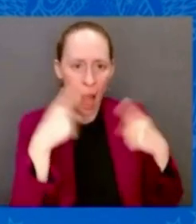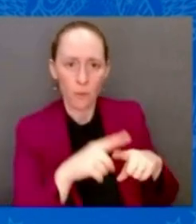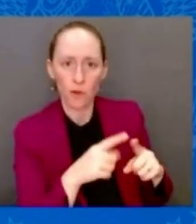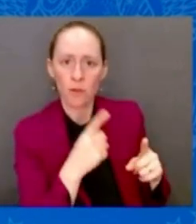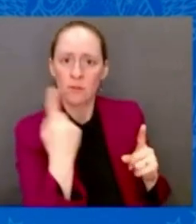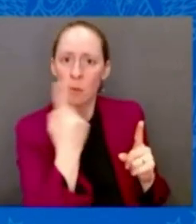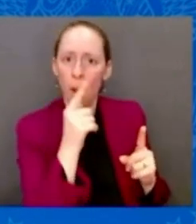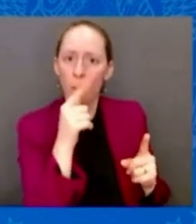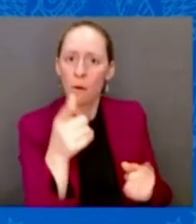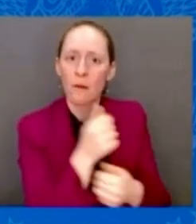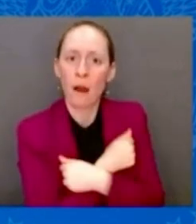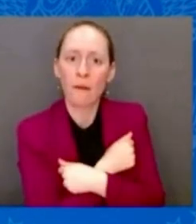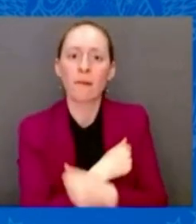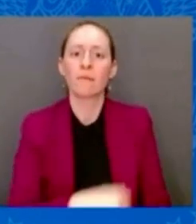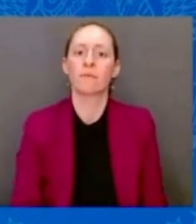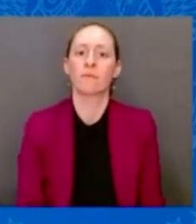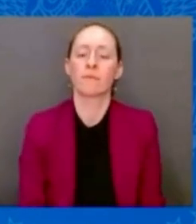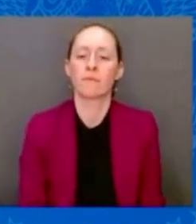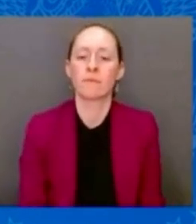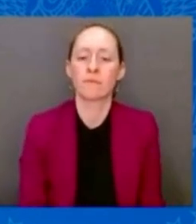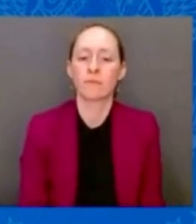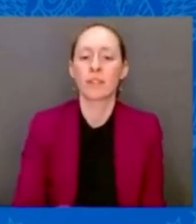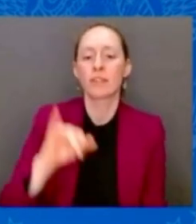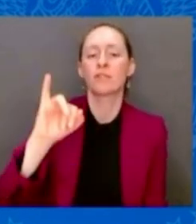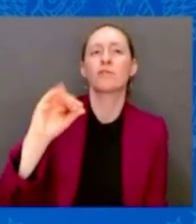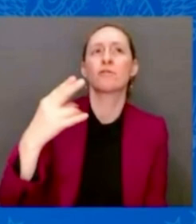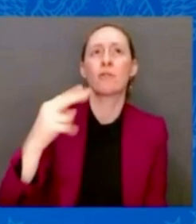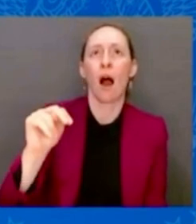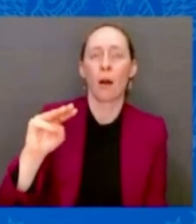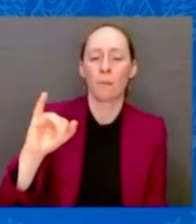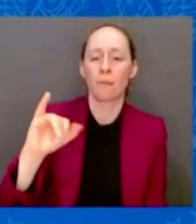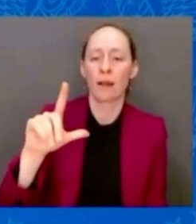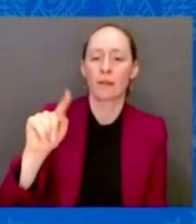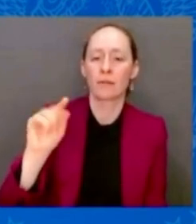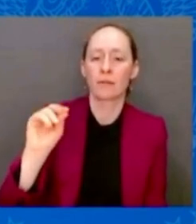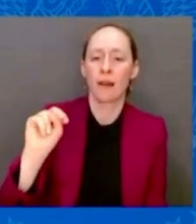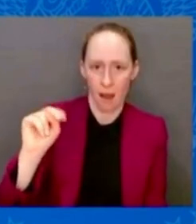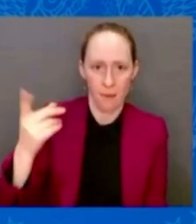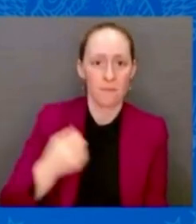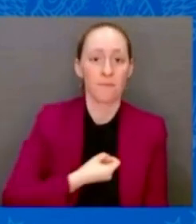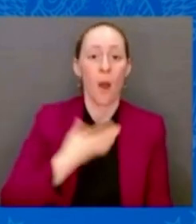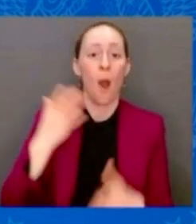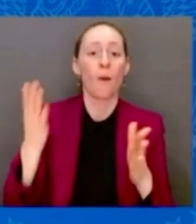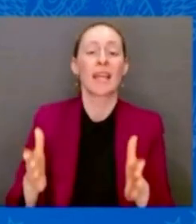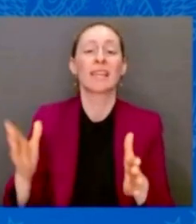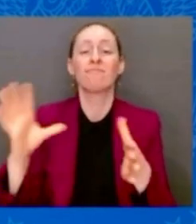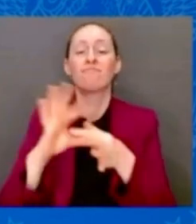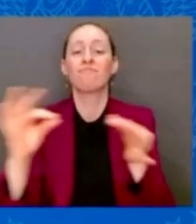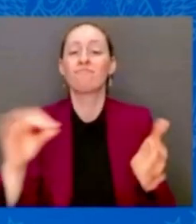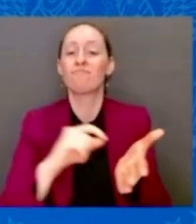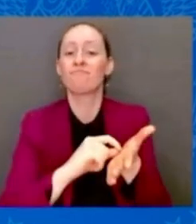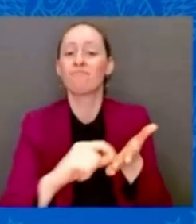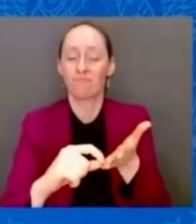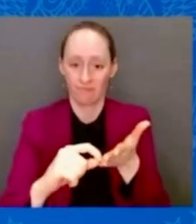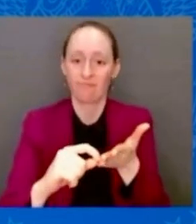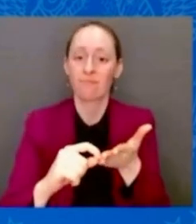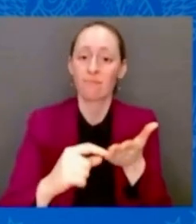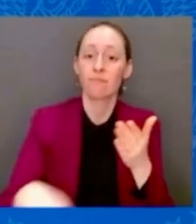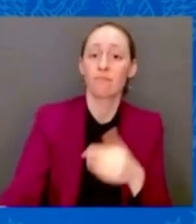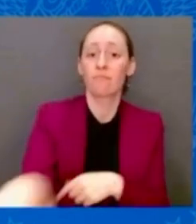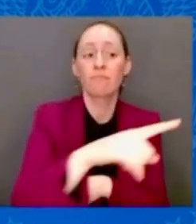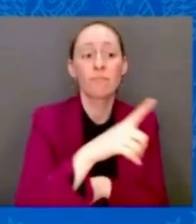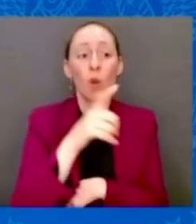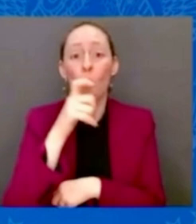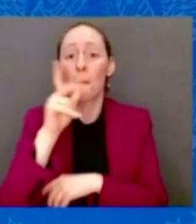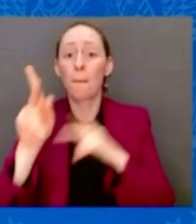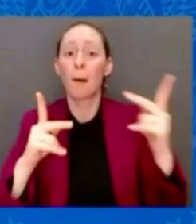They also serve who only stand and wait. We owe an overwhelming debt of gratitude to your families,